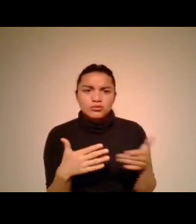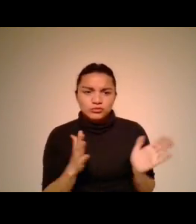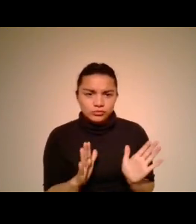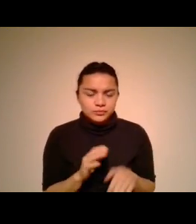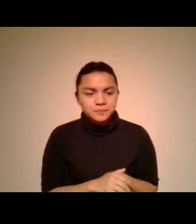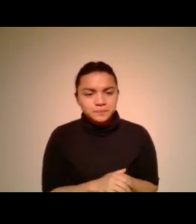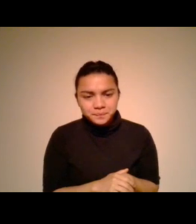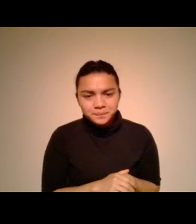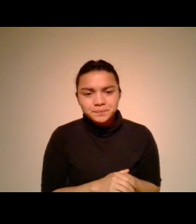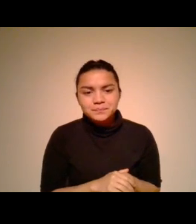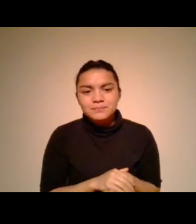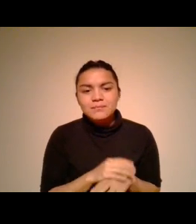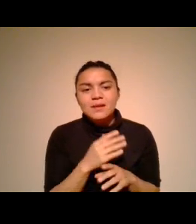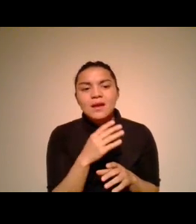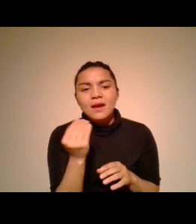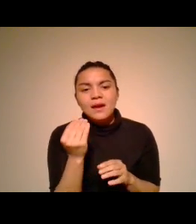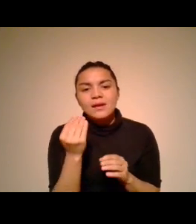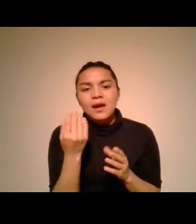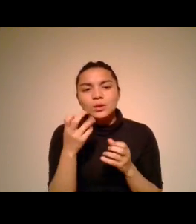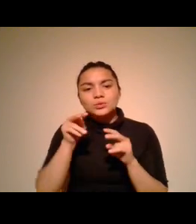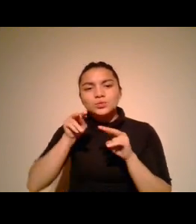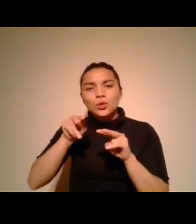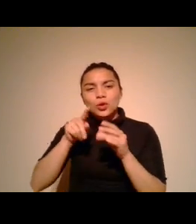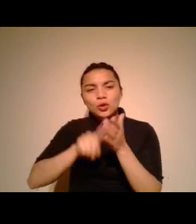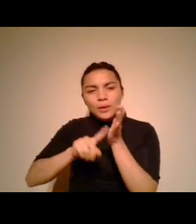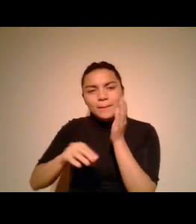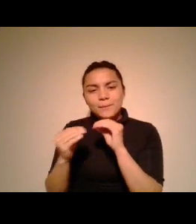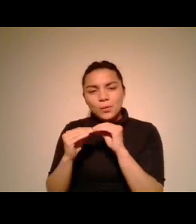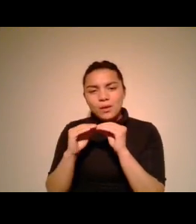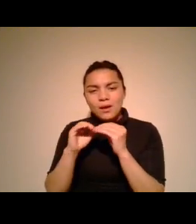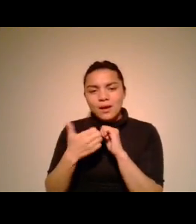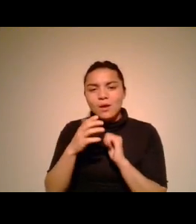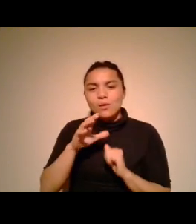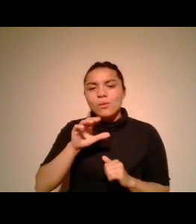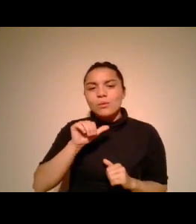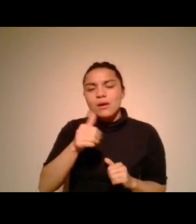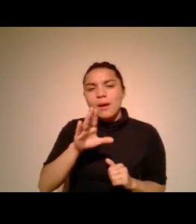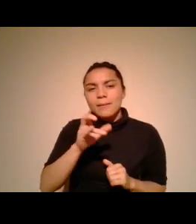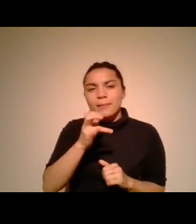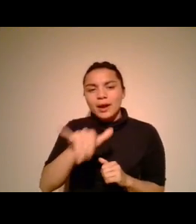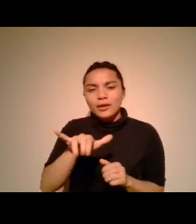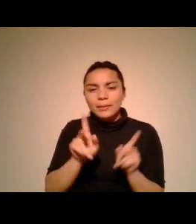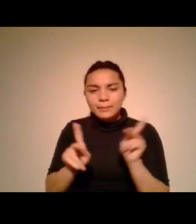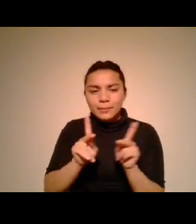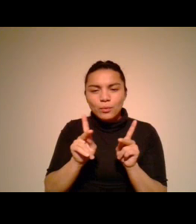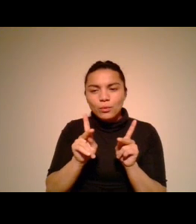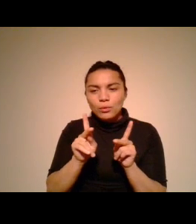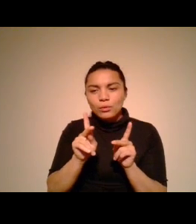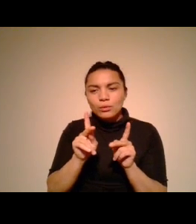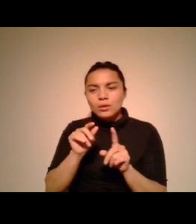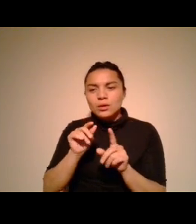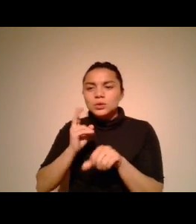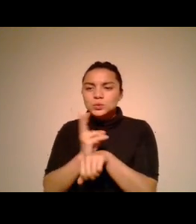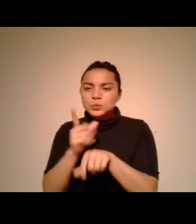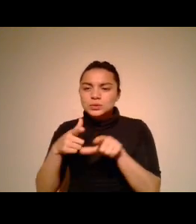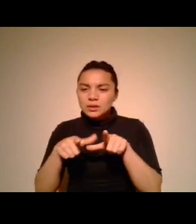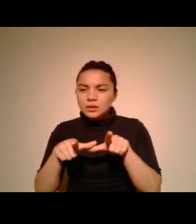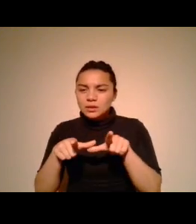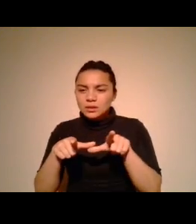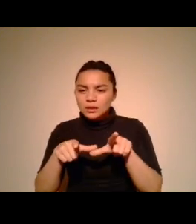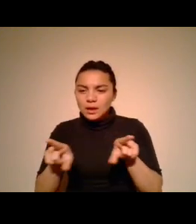at how non-binary speakers navigate languages with a lot more sort of morphosyntactic structure around gender. So these